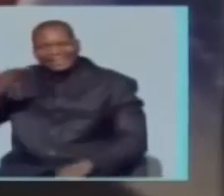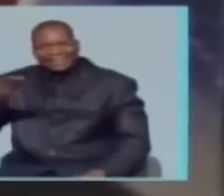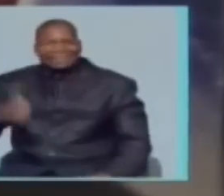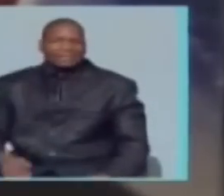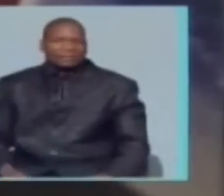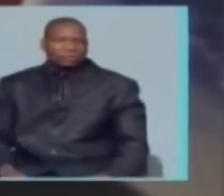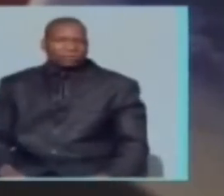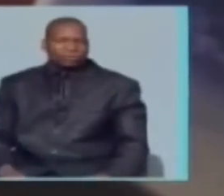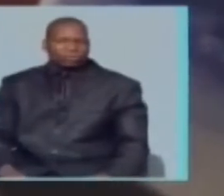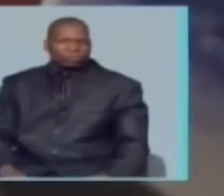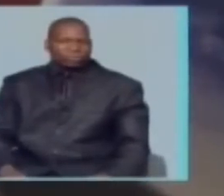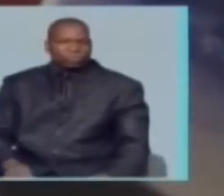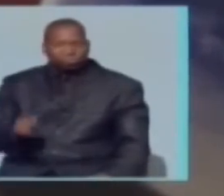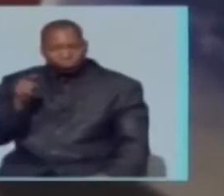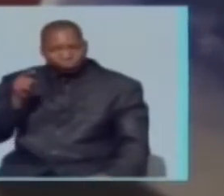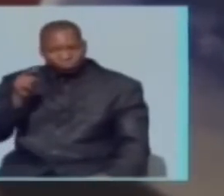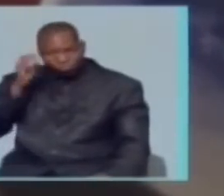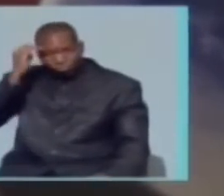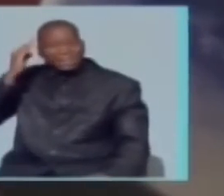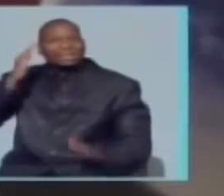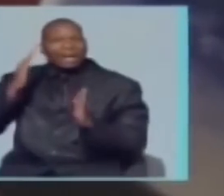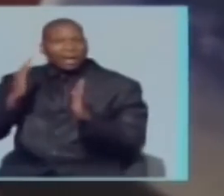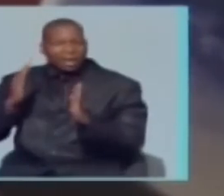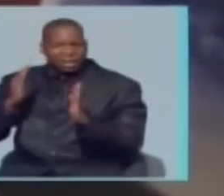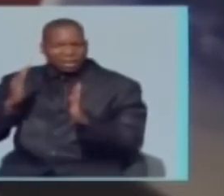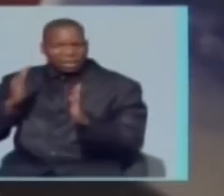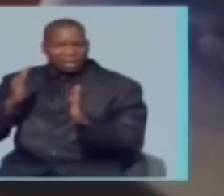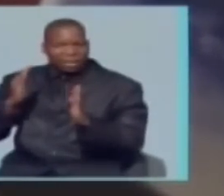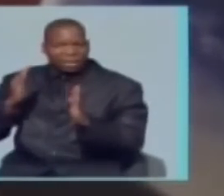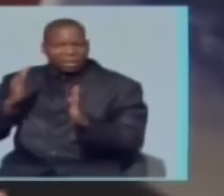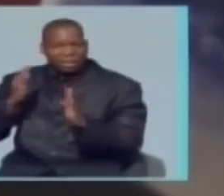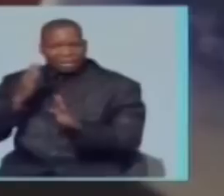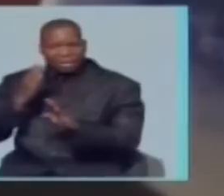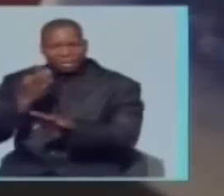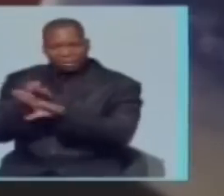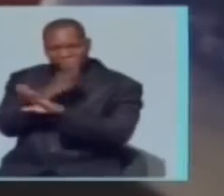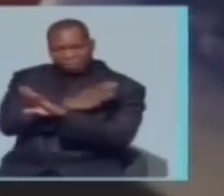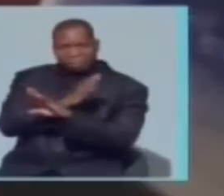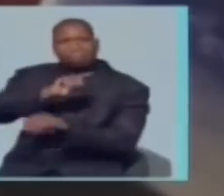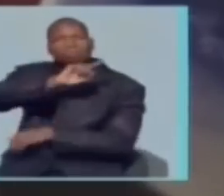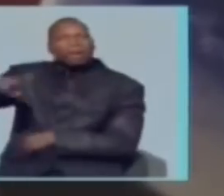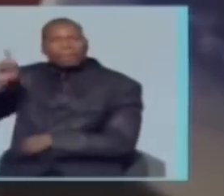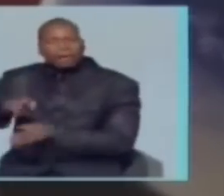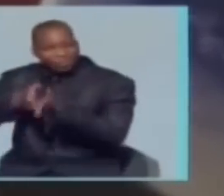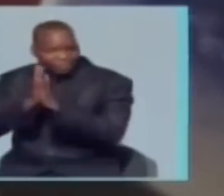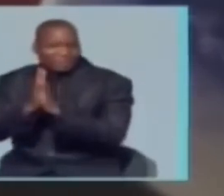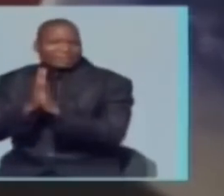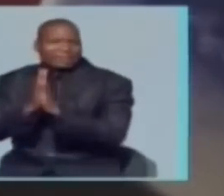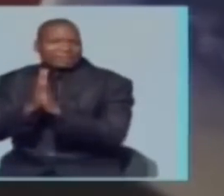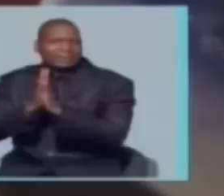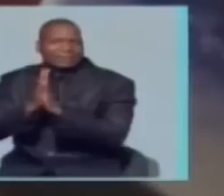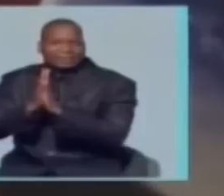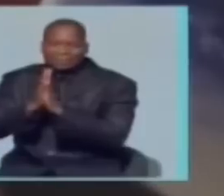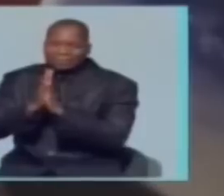been circles that have criticized prayer for solutions to what should be practically provided